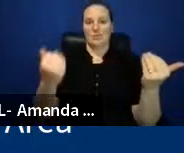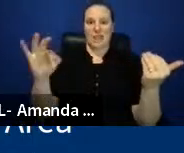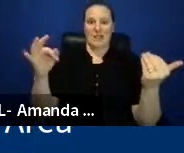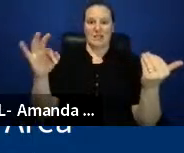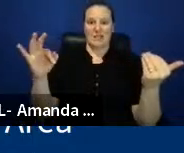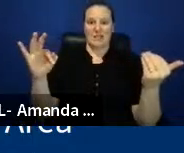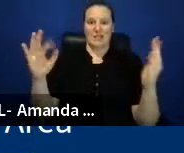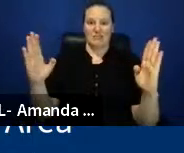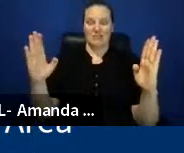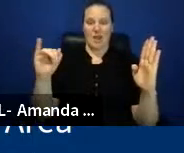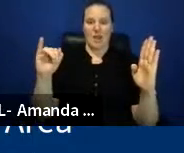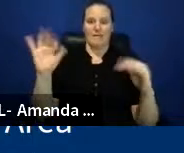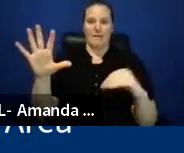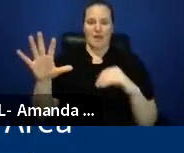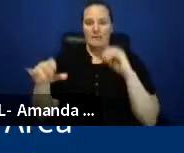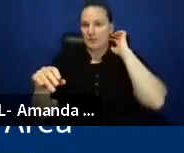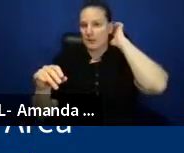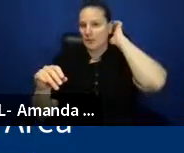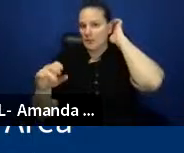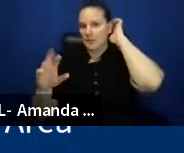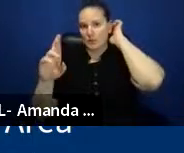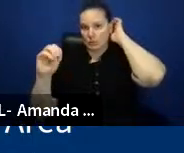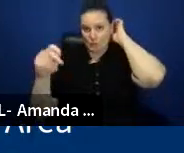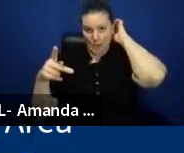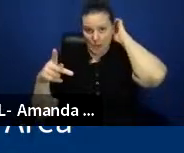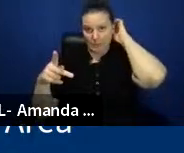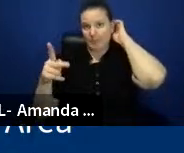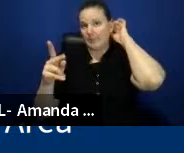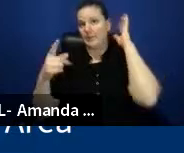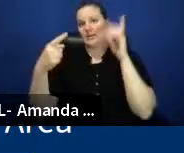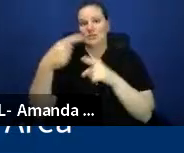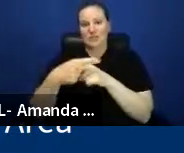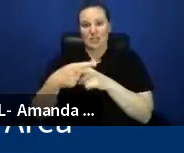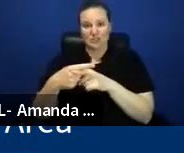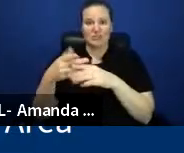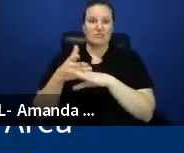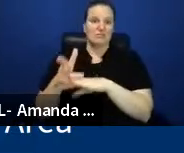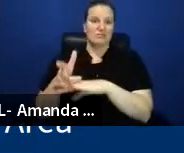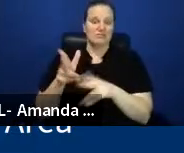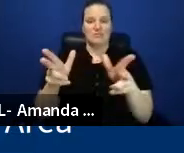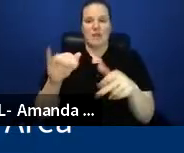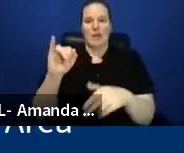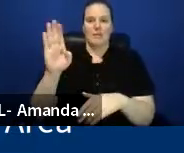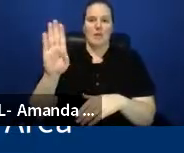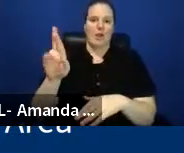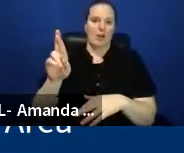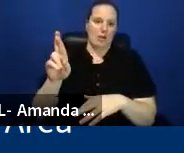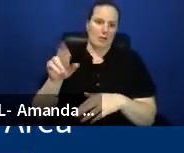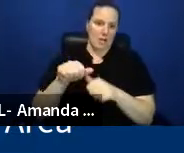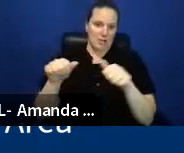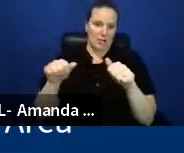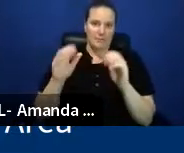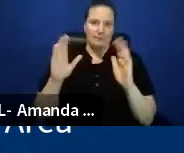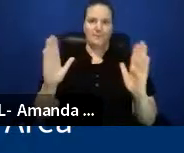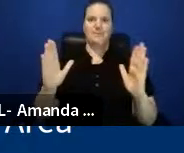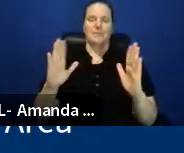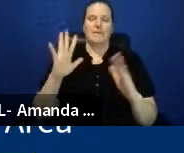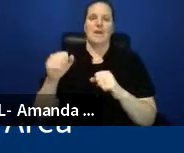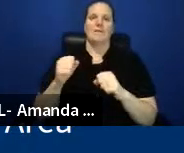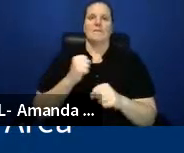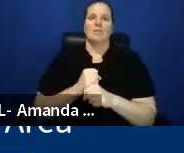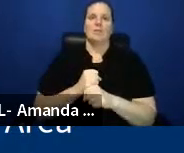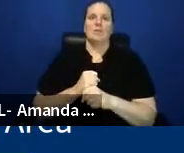on I-5 at the ramps and the ramp intersections within the IVR study area. There was, during that 5-year period,